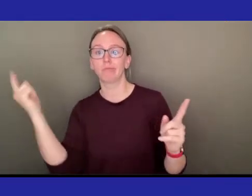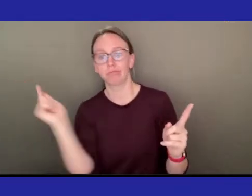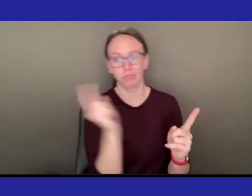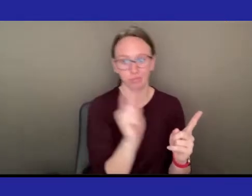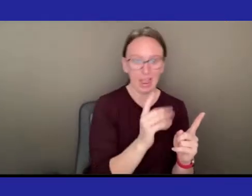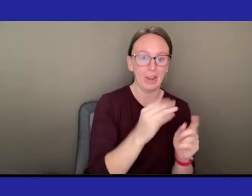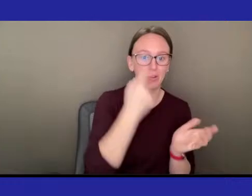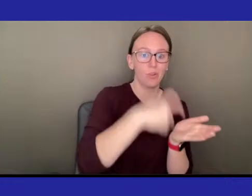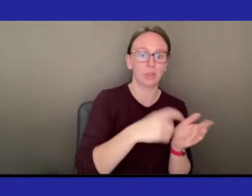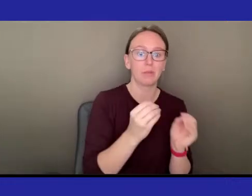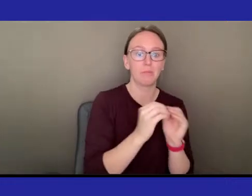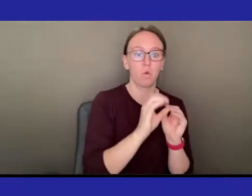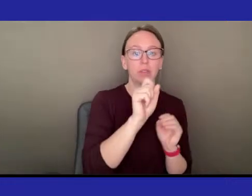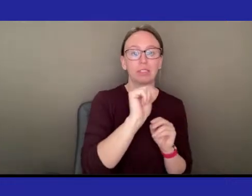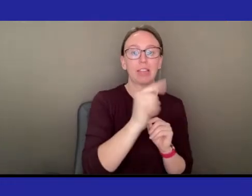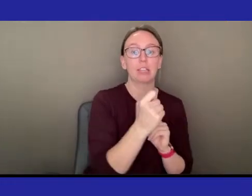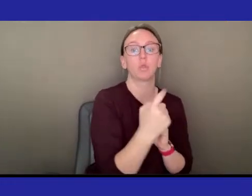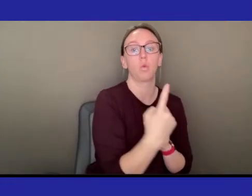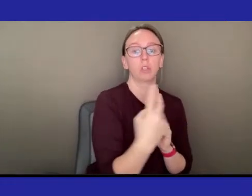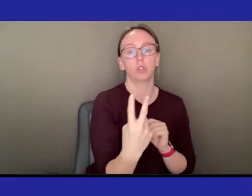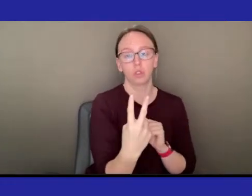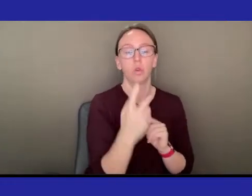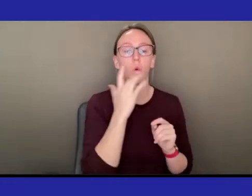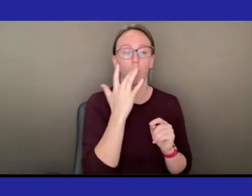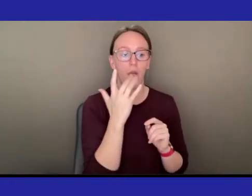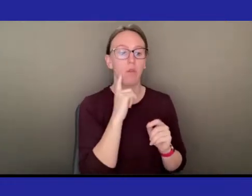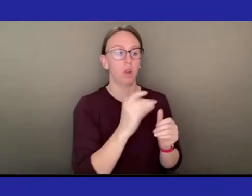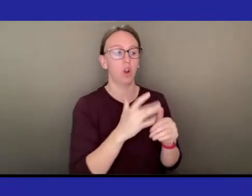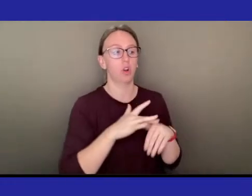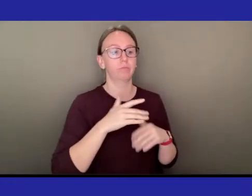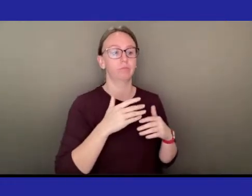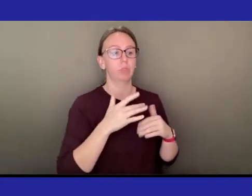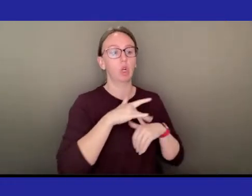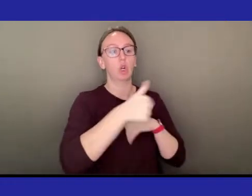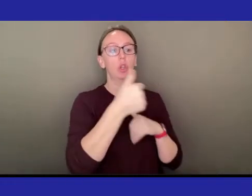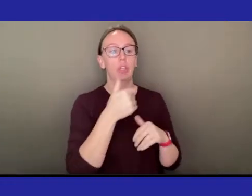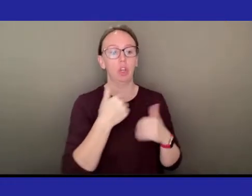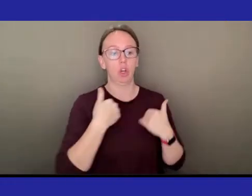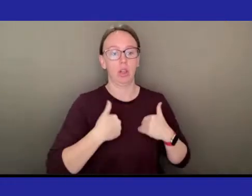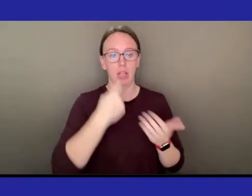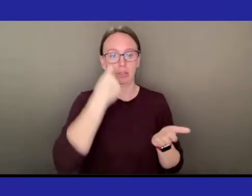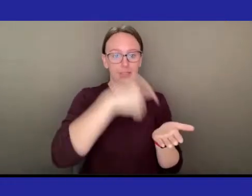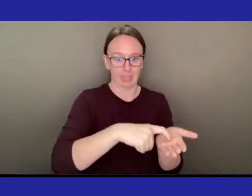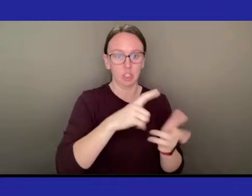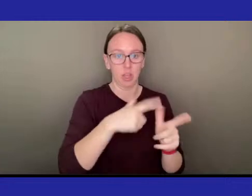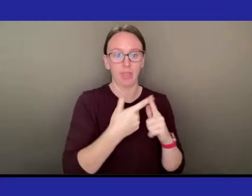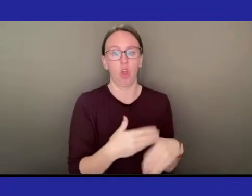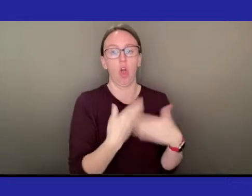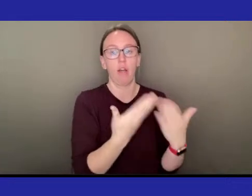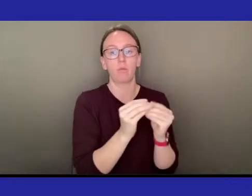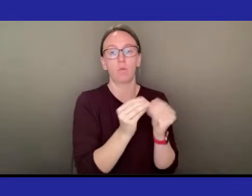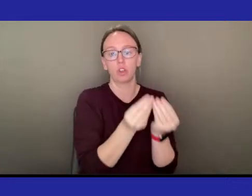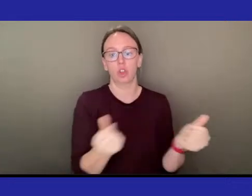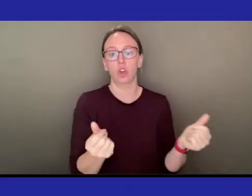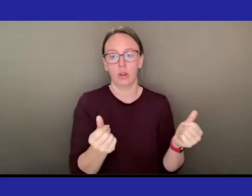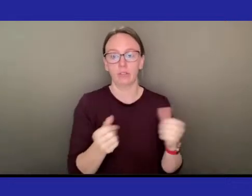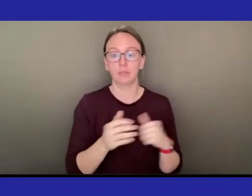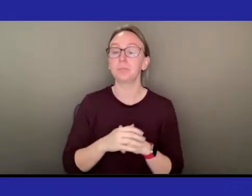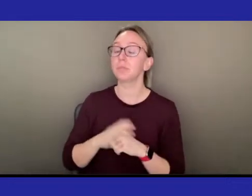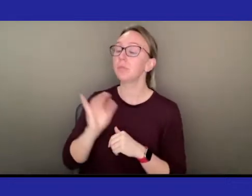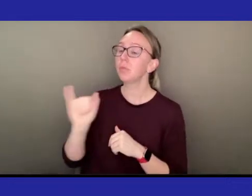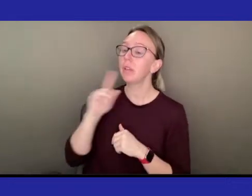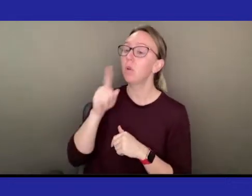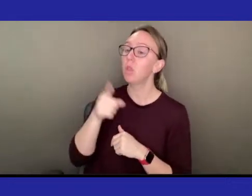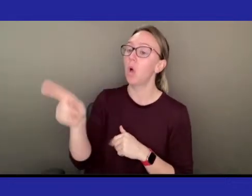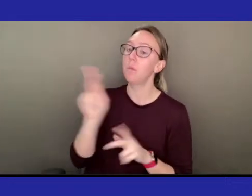earlier detection and offer curative lung resection for those patients. Next slide. Maybe just for people who are not physicians